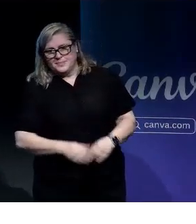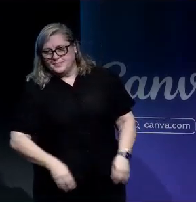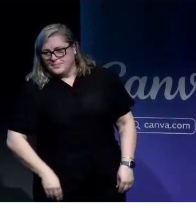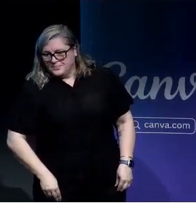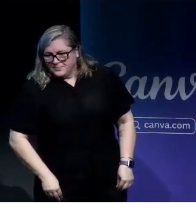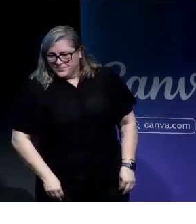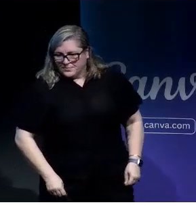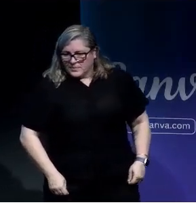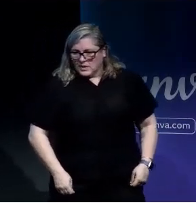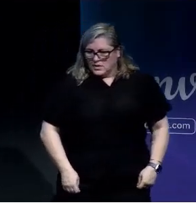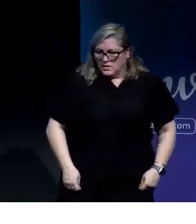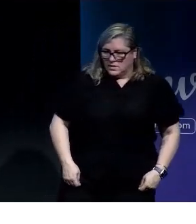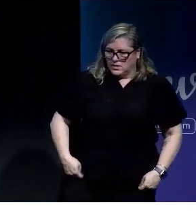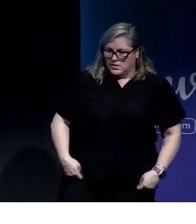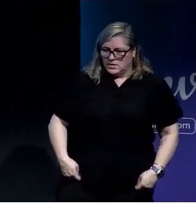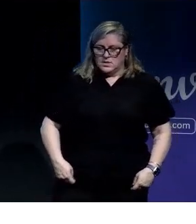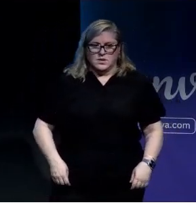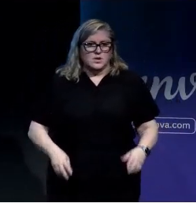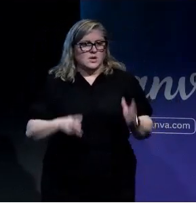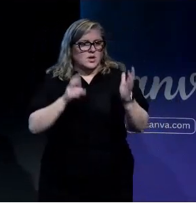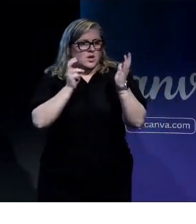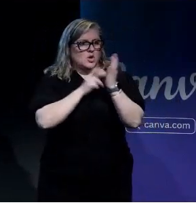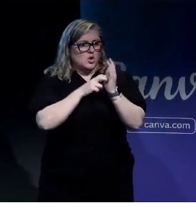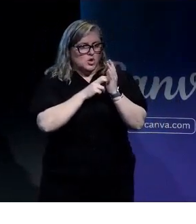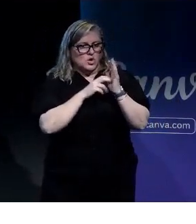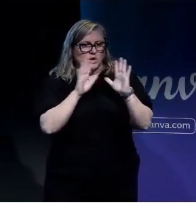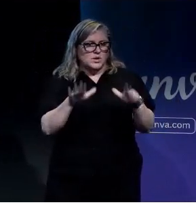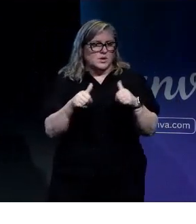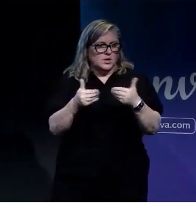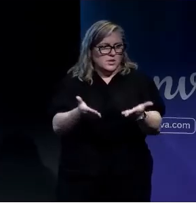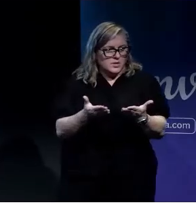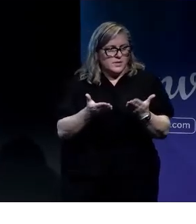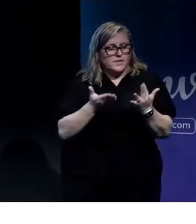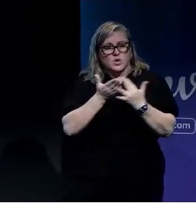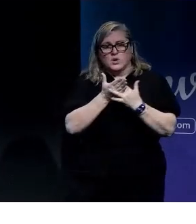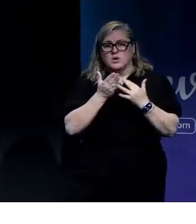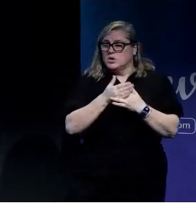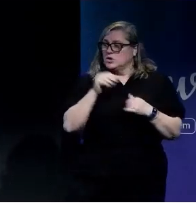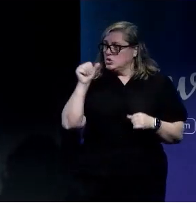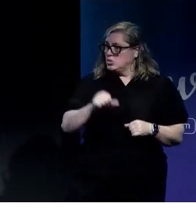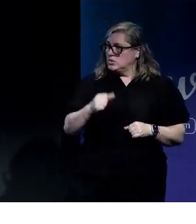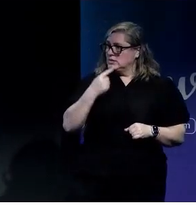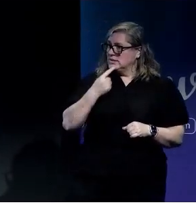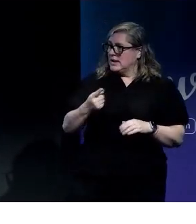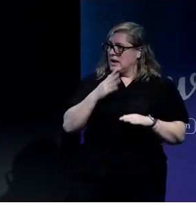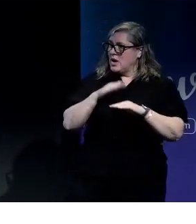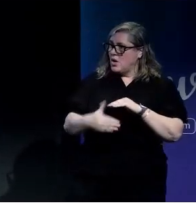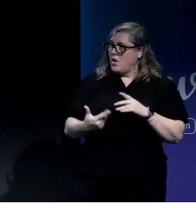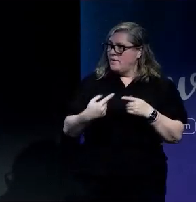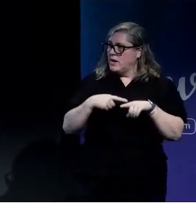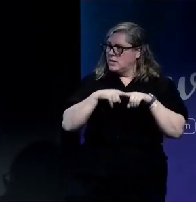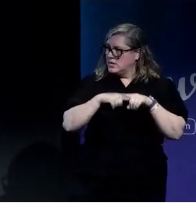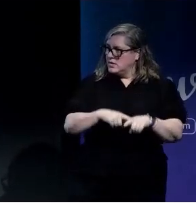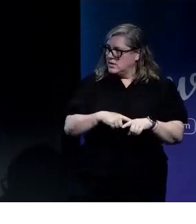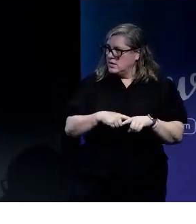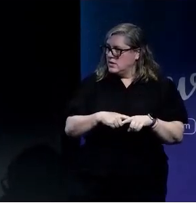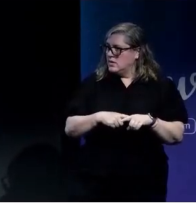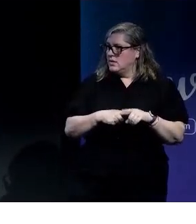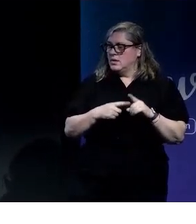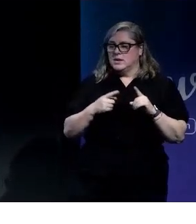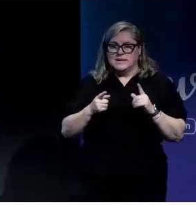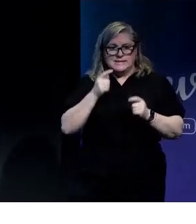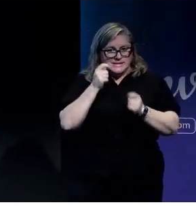So contract provisions for accessibility should state the level of conformance required, when